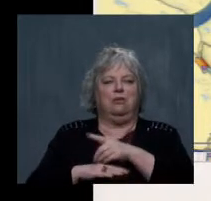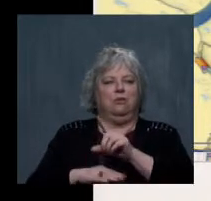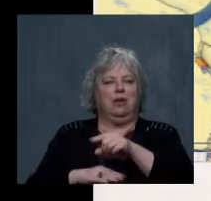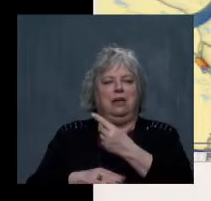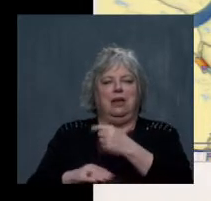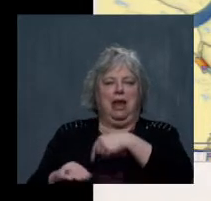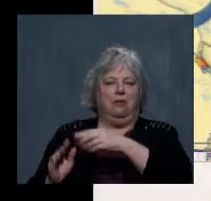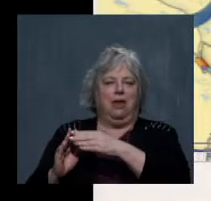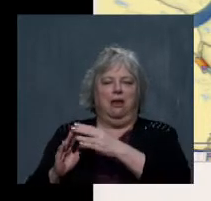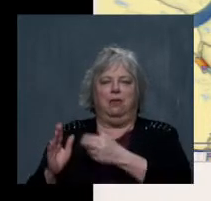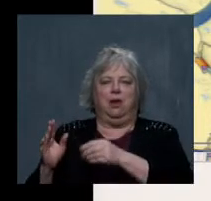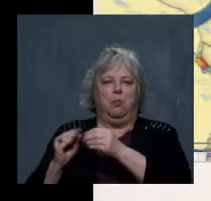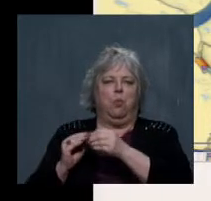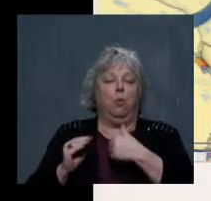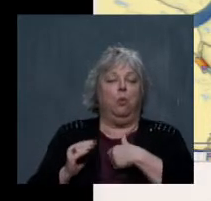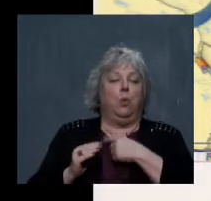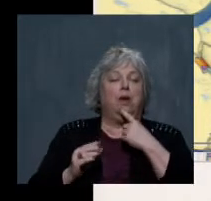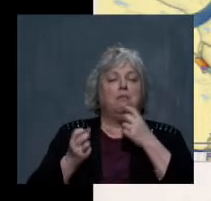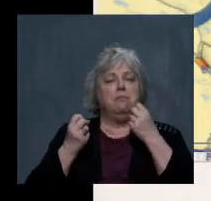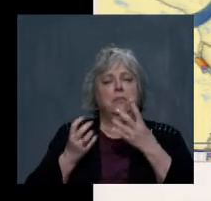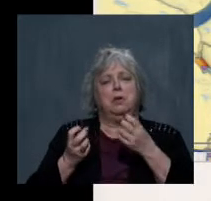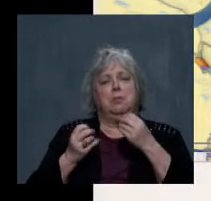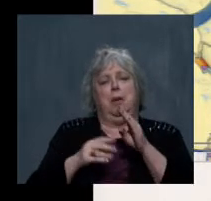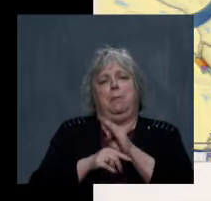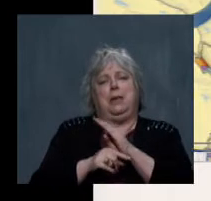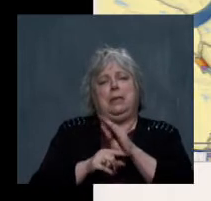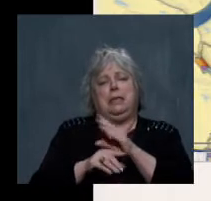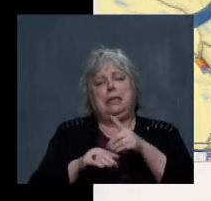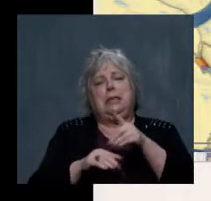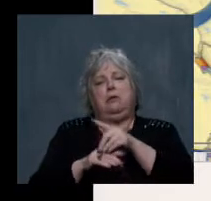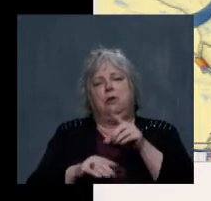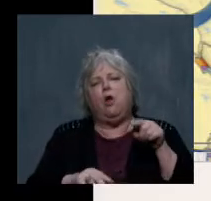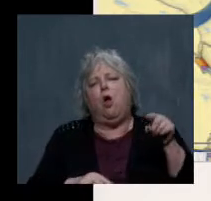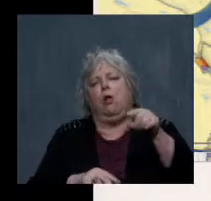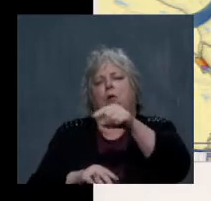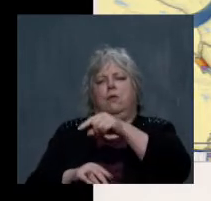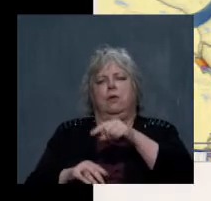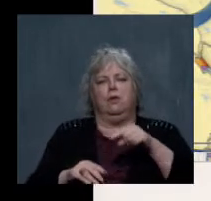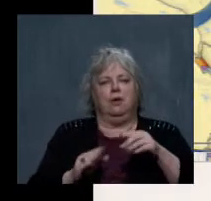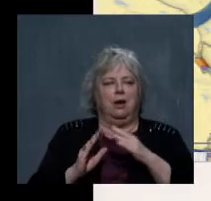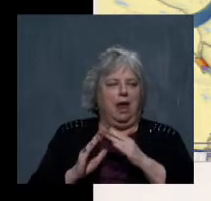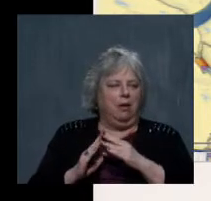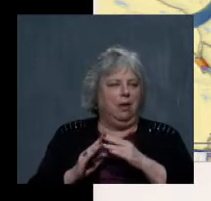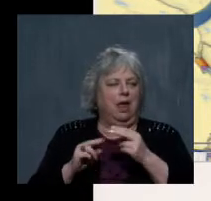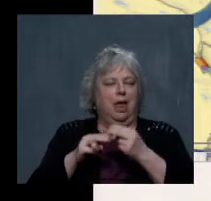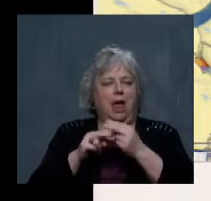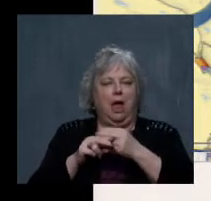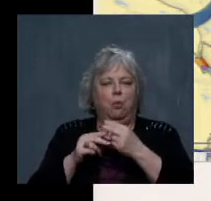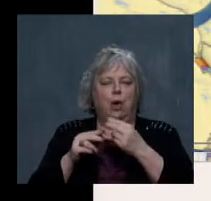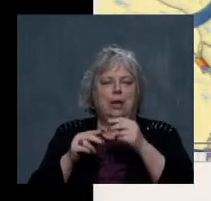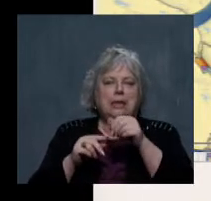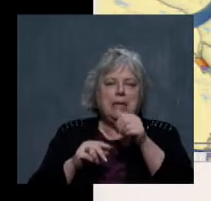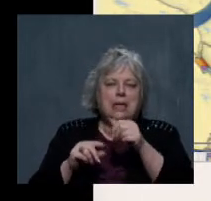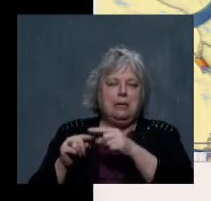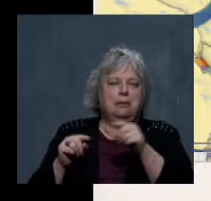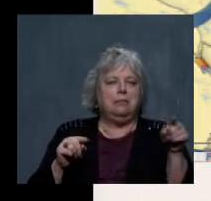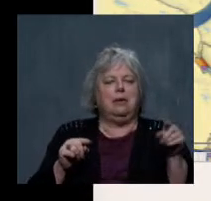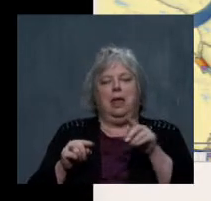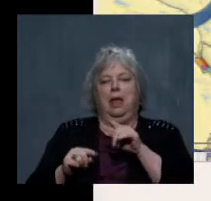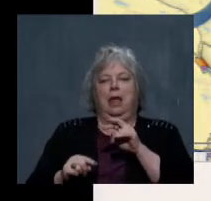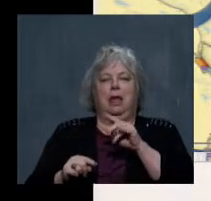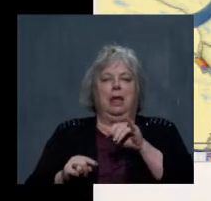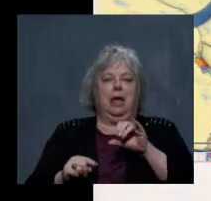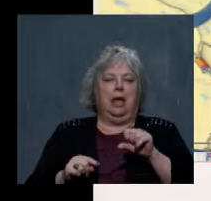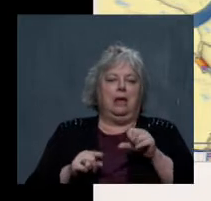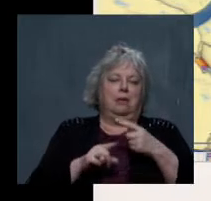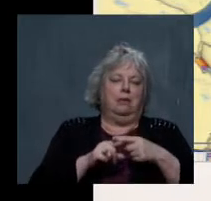have multiple commercial business districts all over town. Highway 10, we've got them out Canish-Chenal, and now it's moving